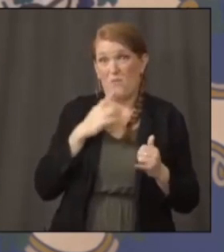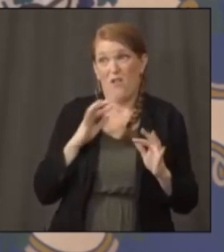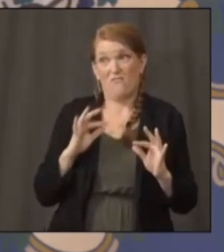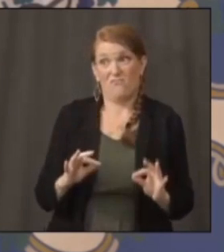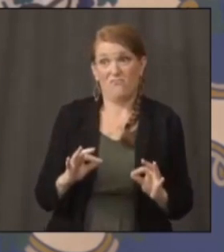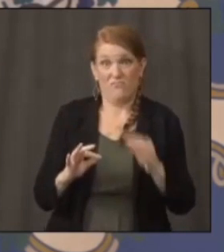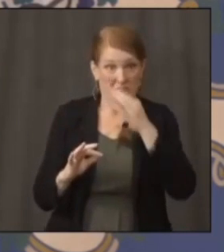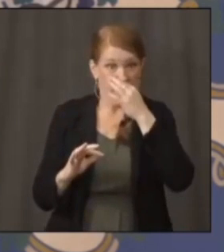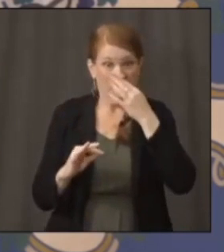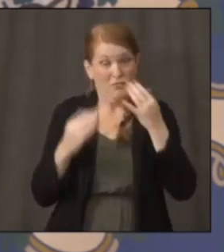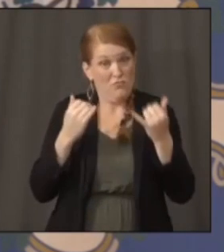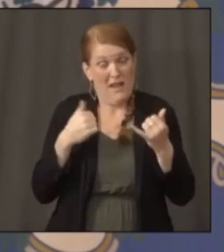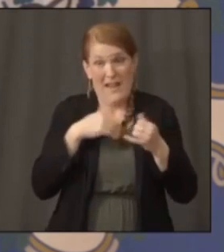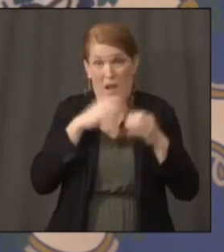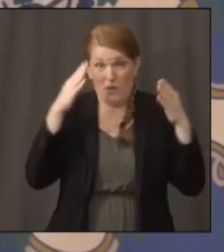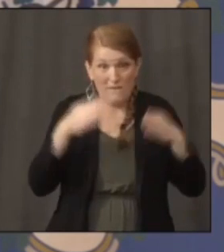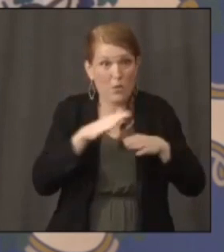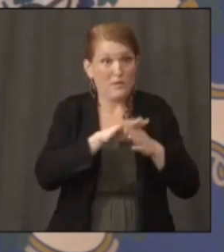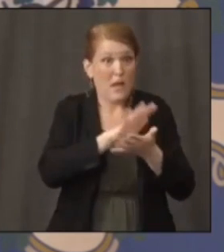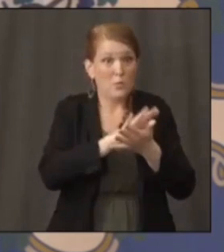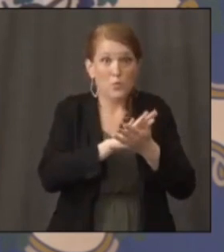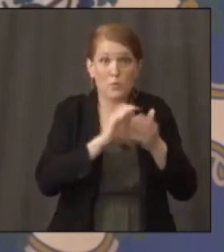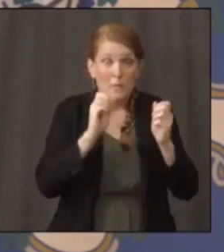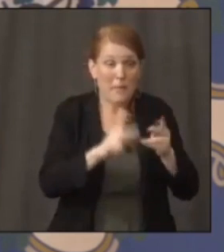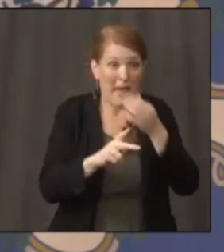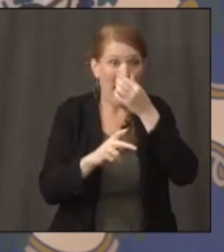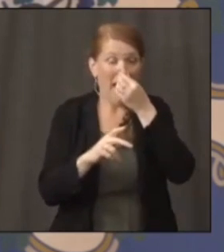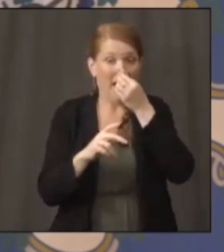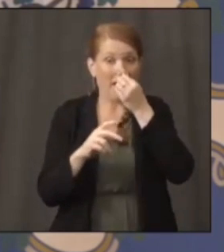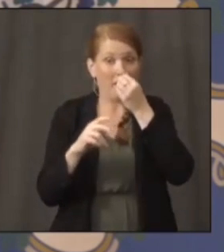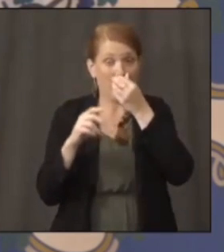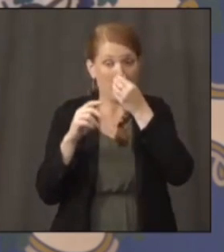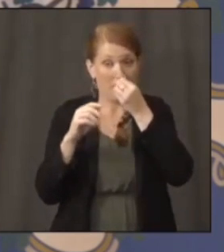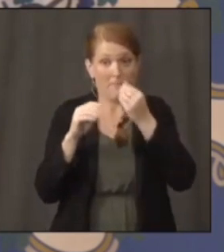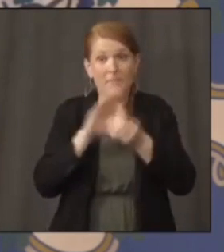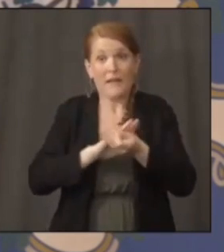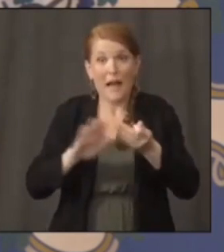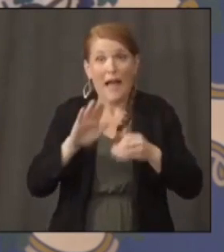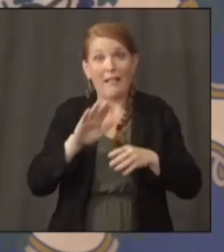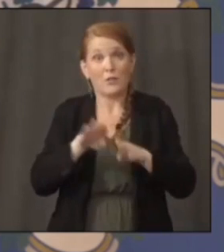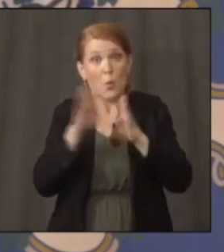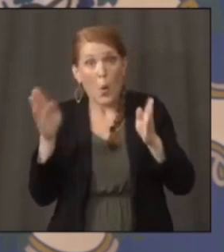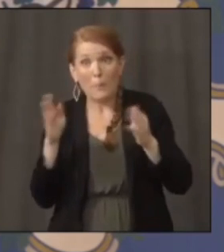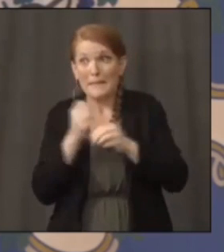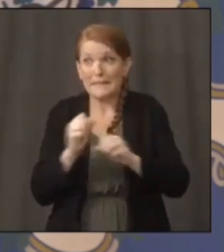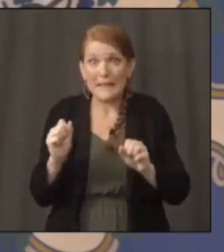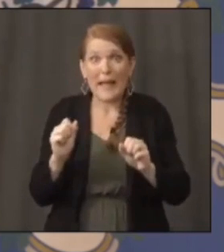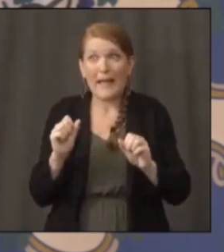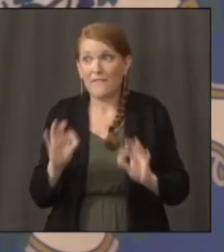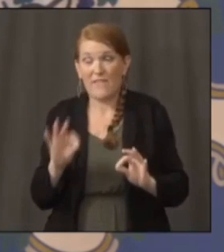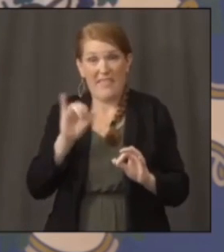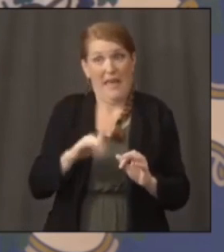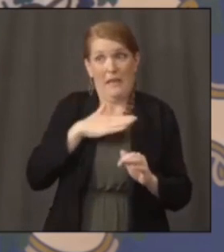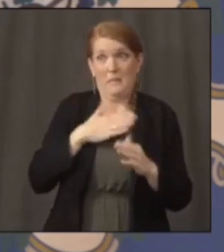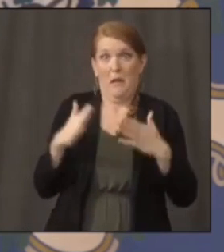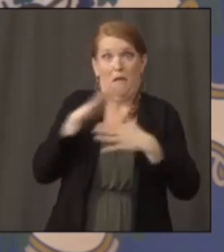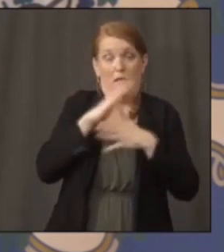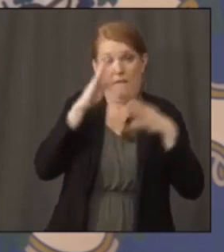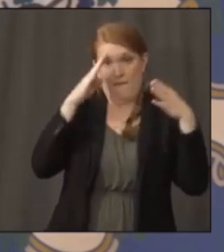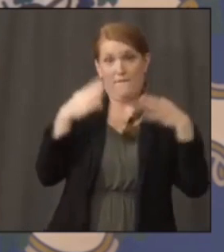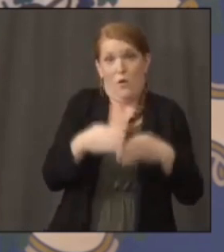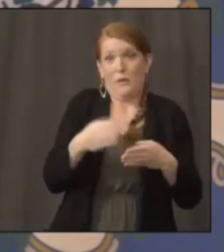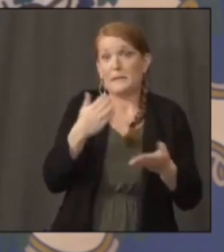schools back, getting our colleges open safely are a big priority for me. And then sometime this September, I think we'll have to look at